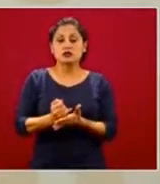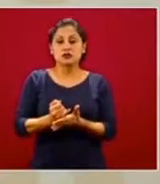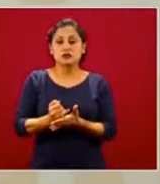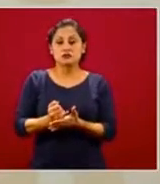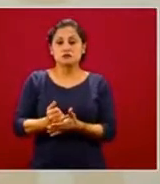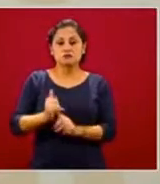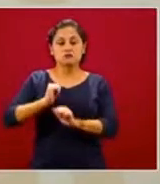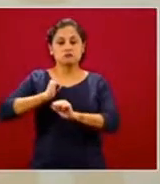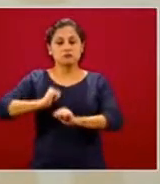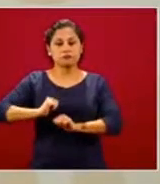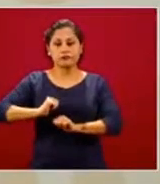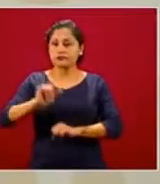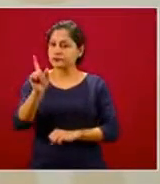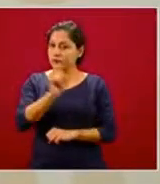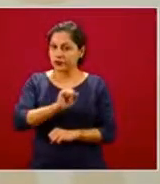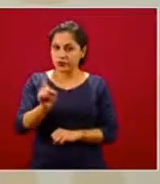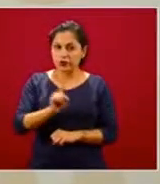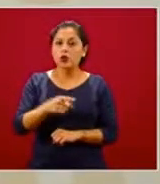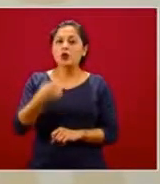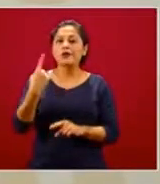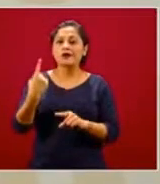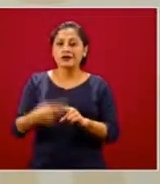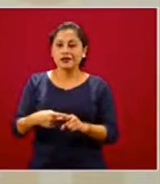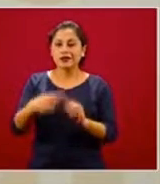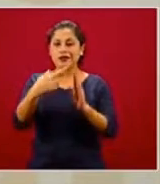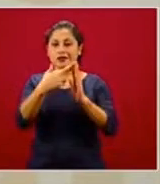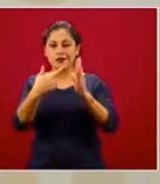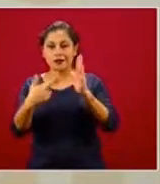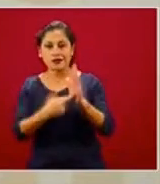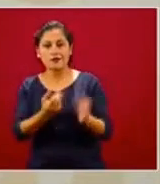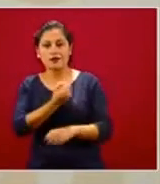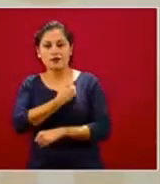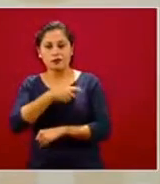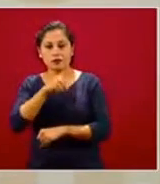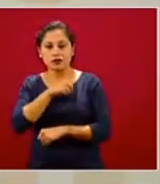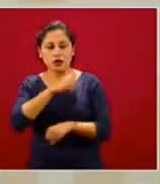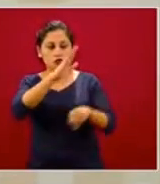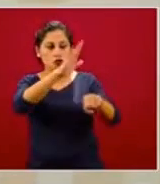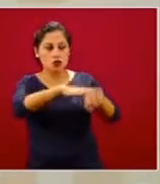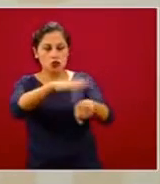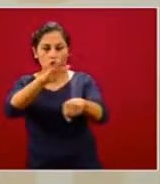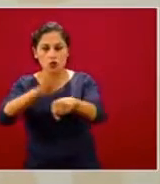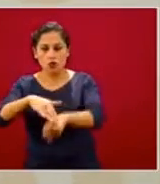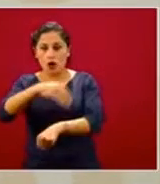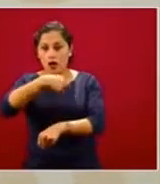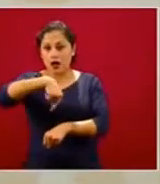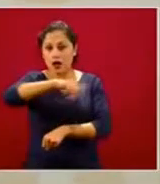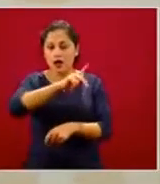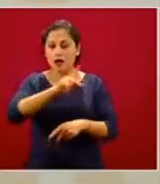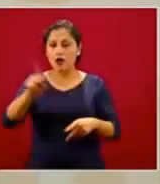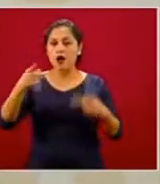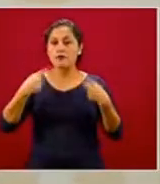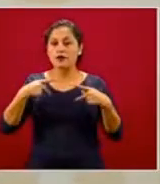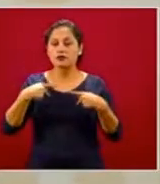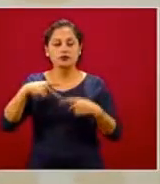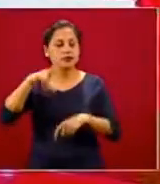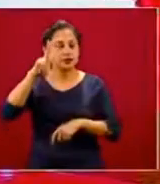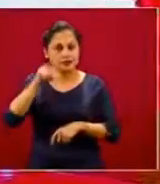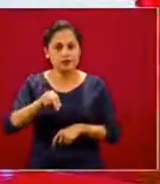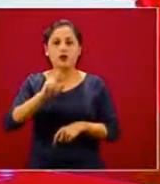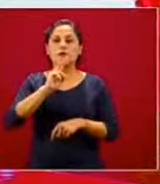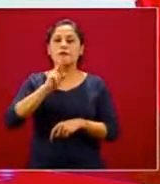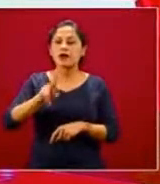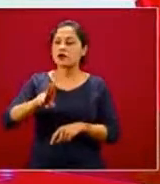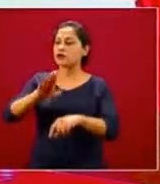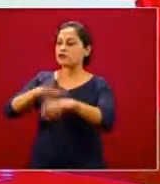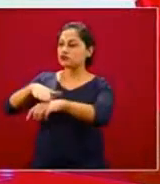que to las acts of disposiciones authority, de seguridad that the sanitaria no health fueran dirigidas a la measures persona, that we were sino a sus enforcing would not contextos. be Lo hemos directed